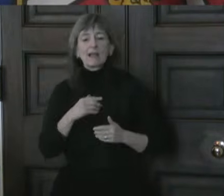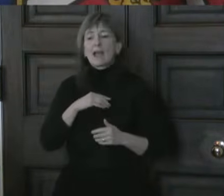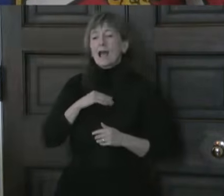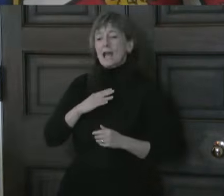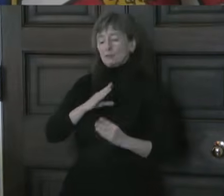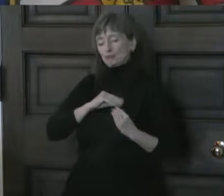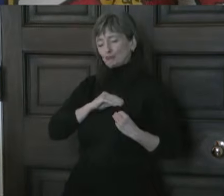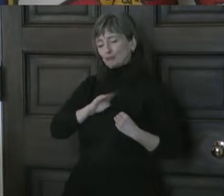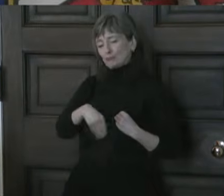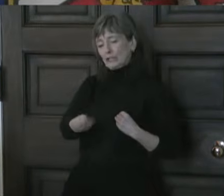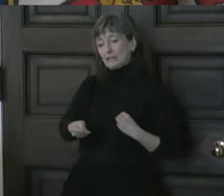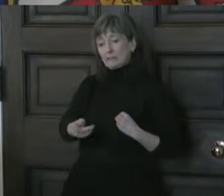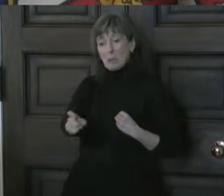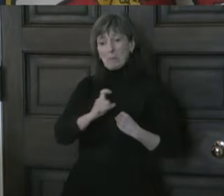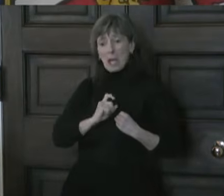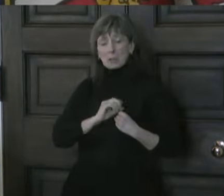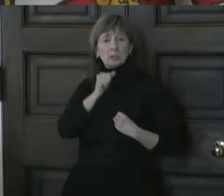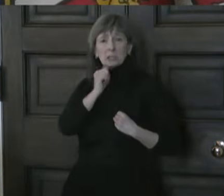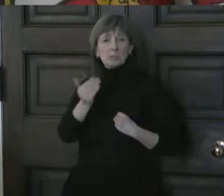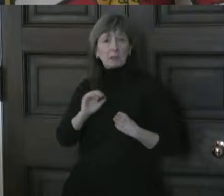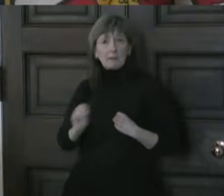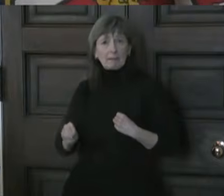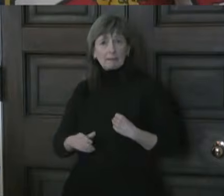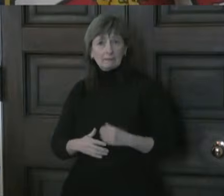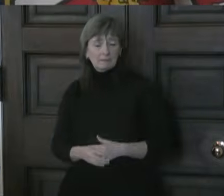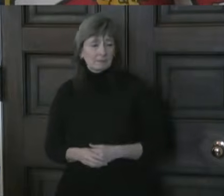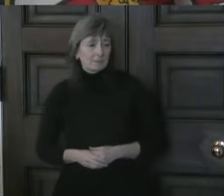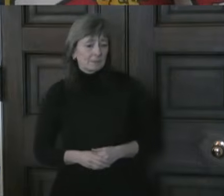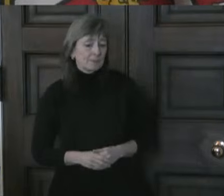without expecting anything in return.